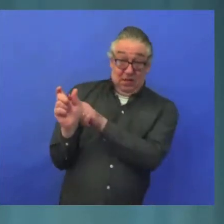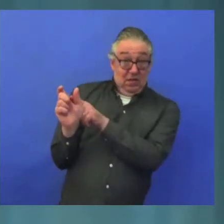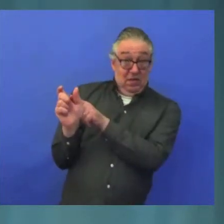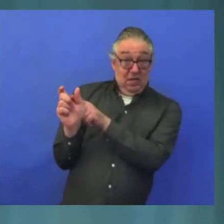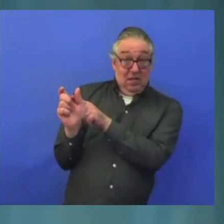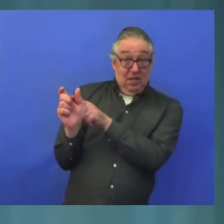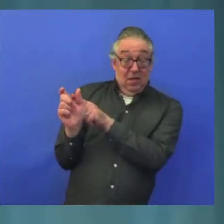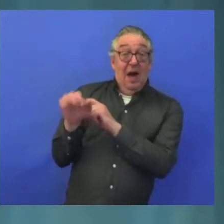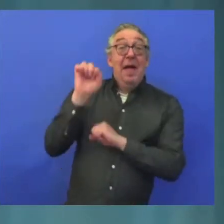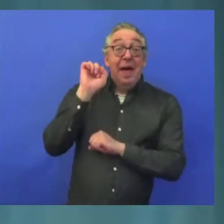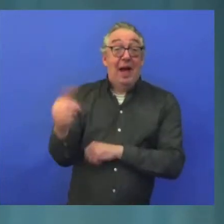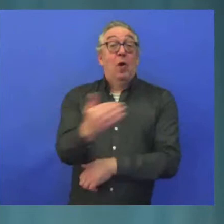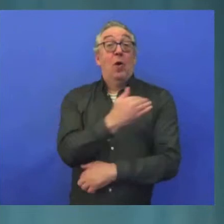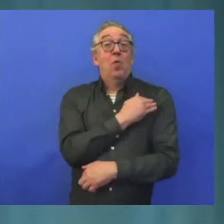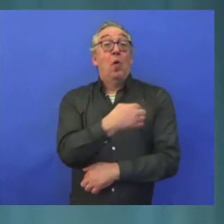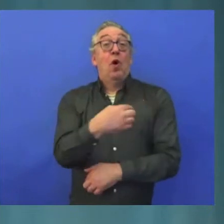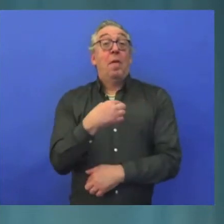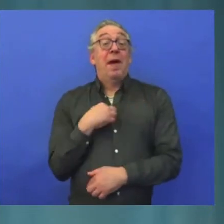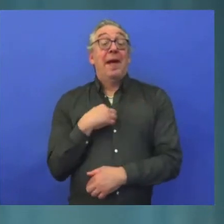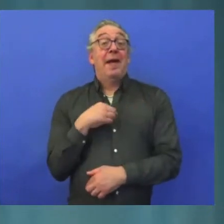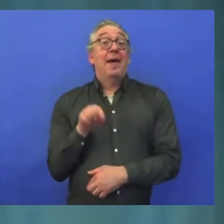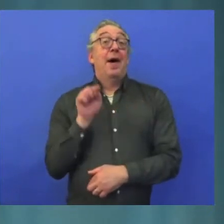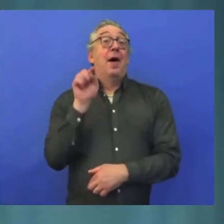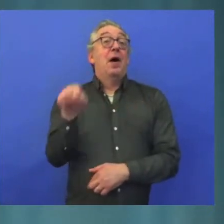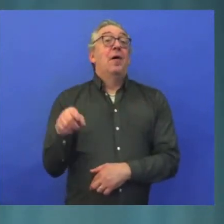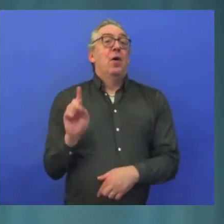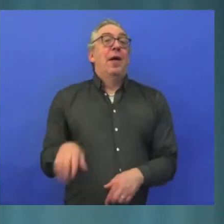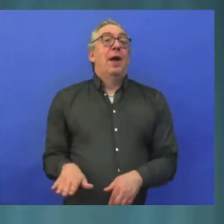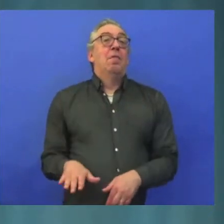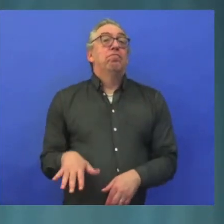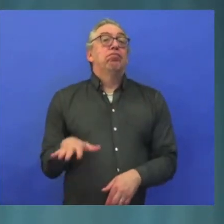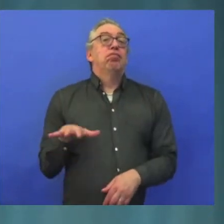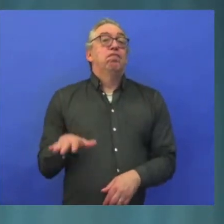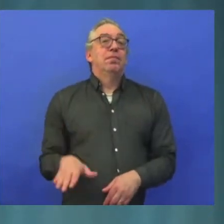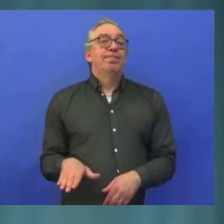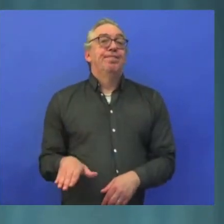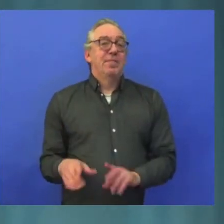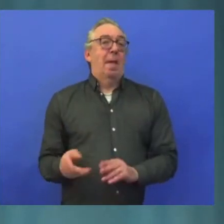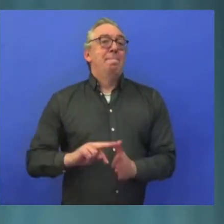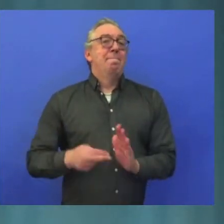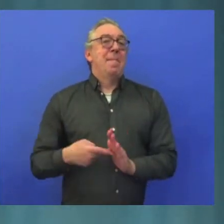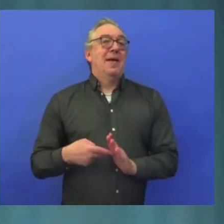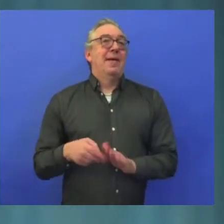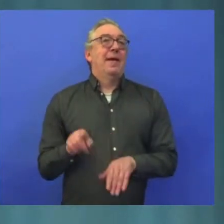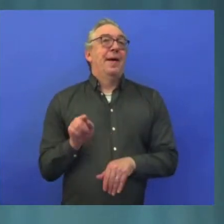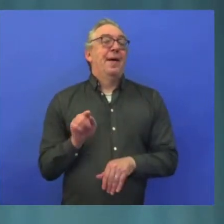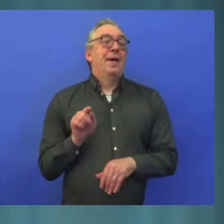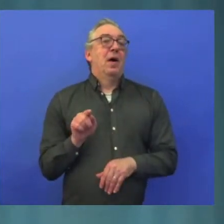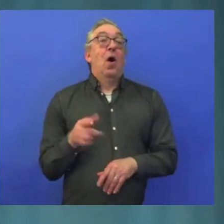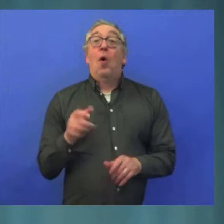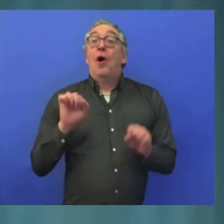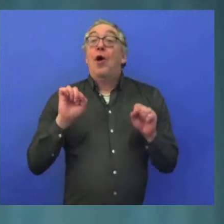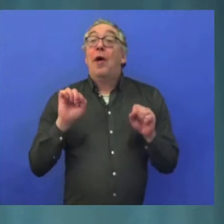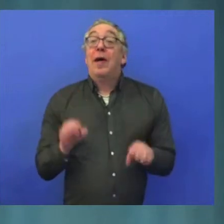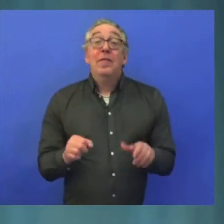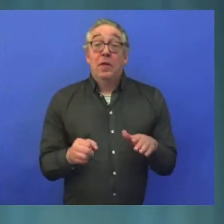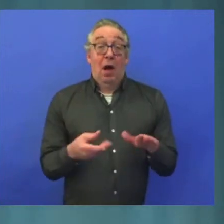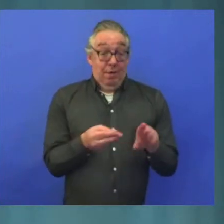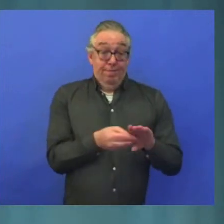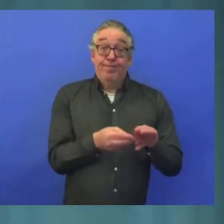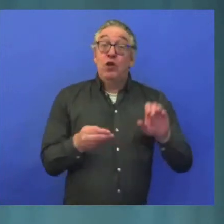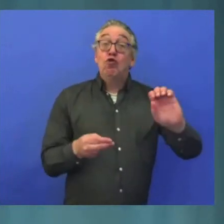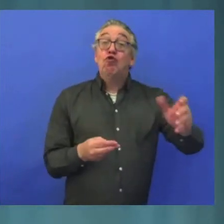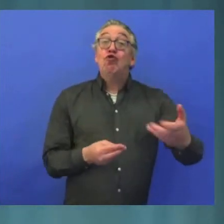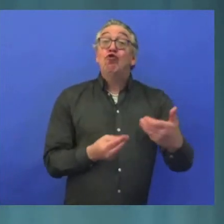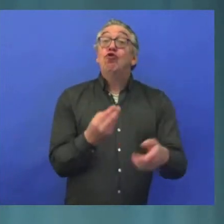obstacles through a vibration. You can change this from different shoes to other shoes, because inside